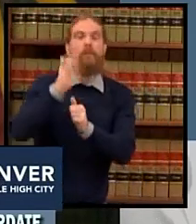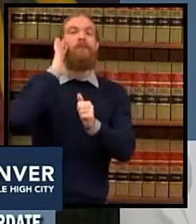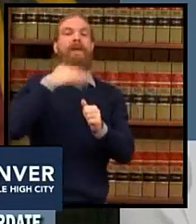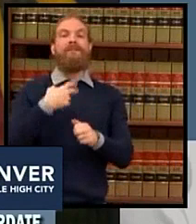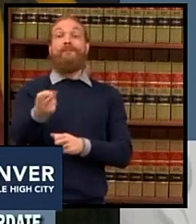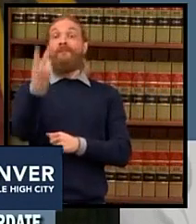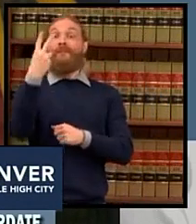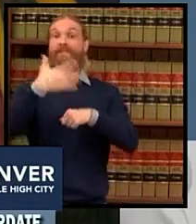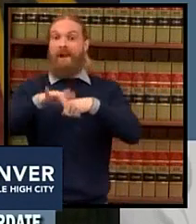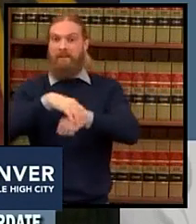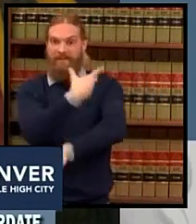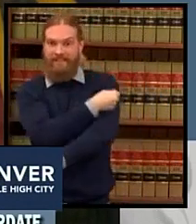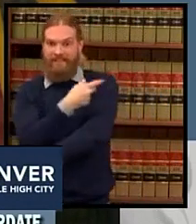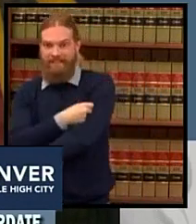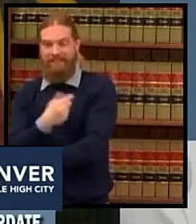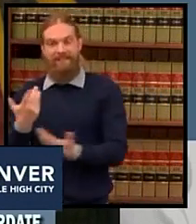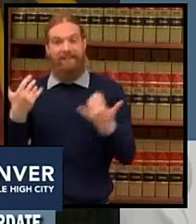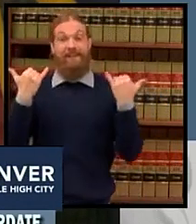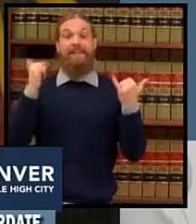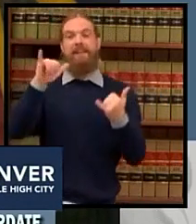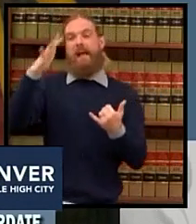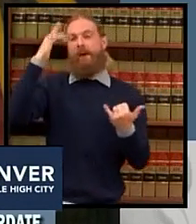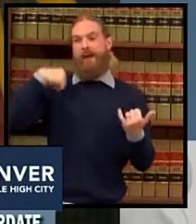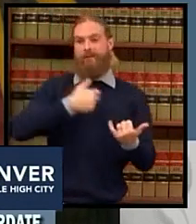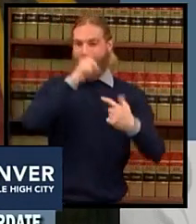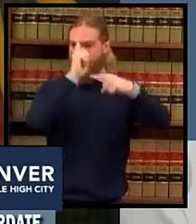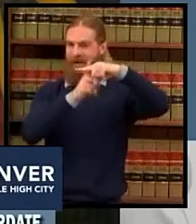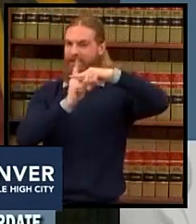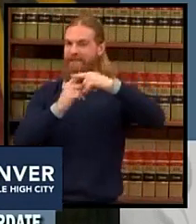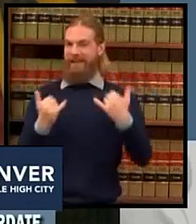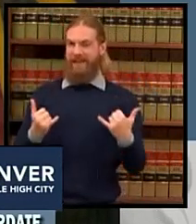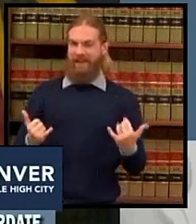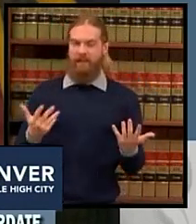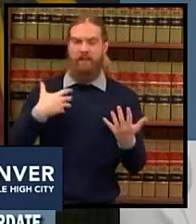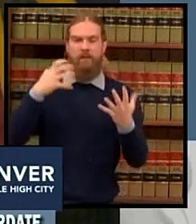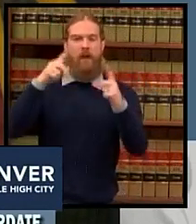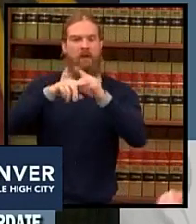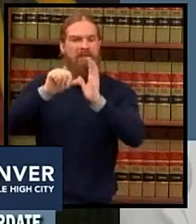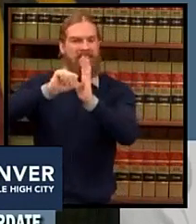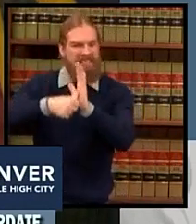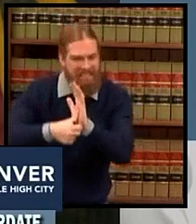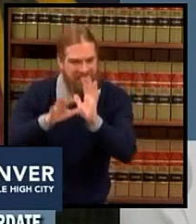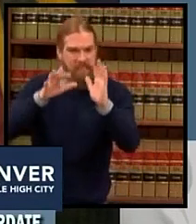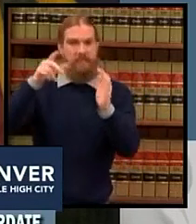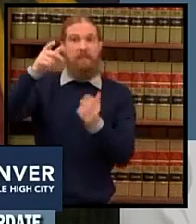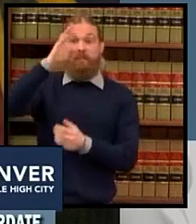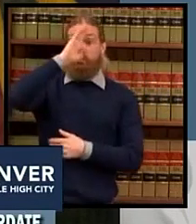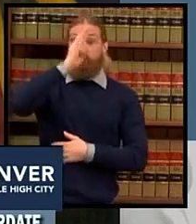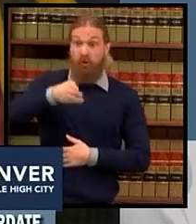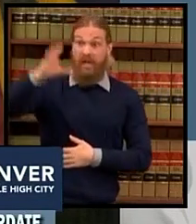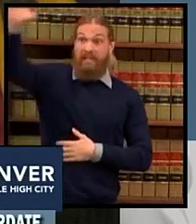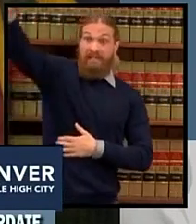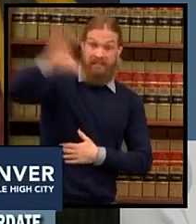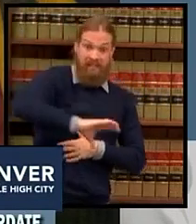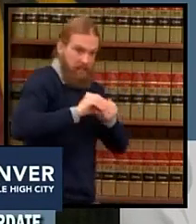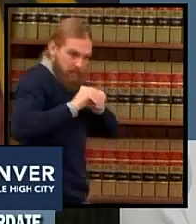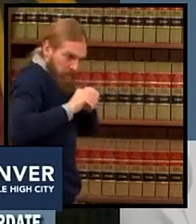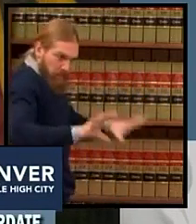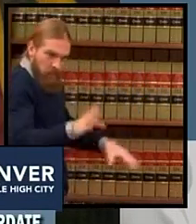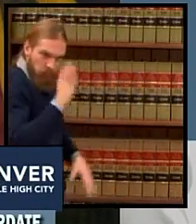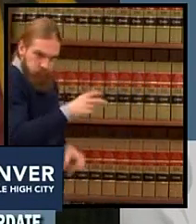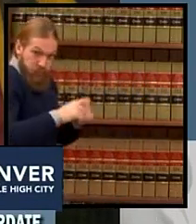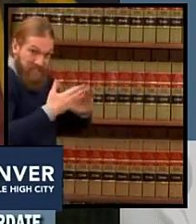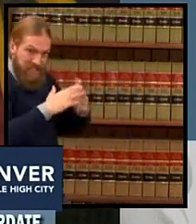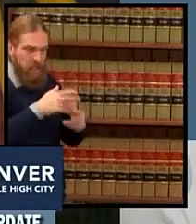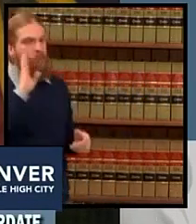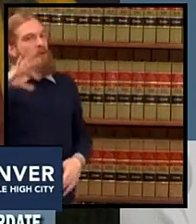optimistic in terms of accessibility. I will just say again, direct allocation to cities in addition to what the state is doing will be helpful because it allow us to be